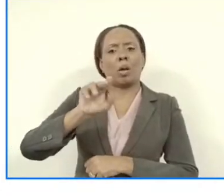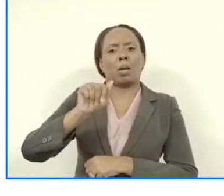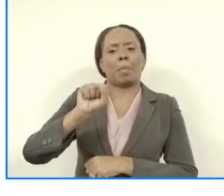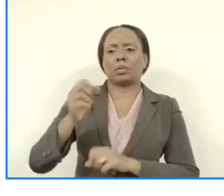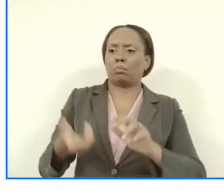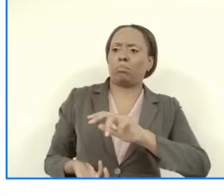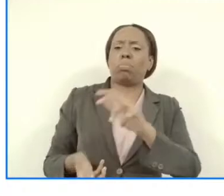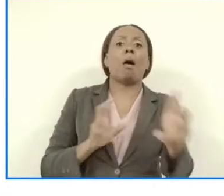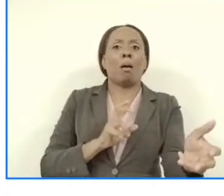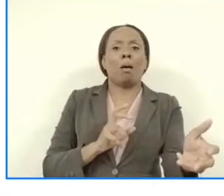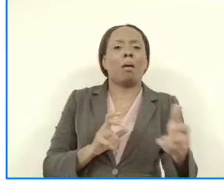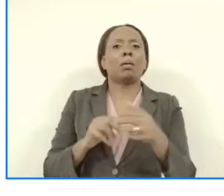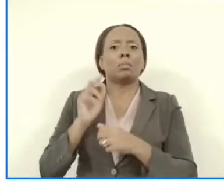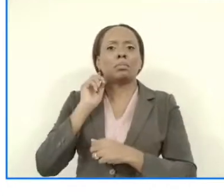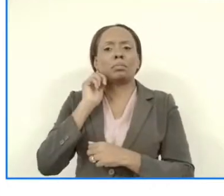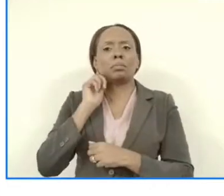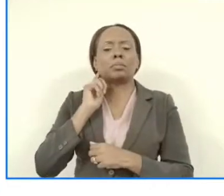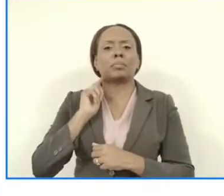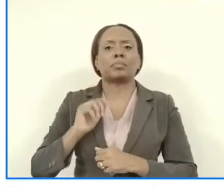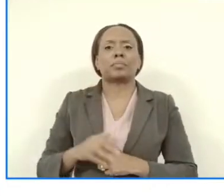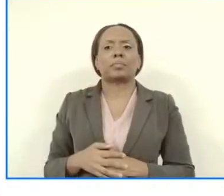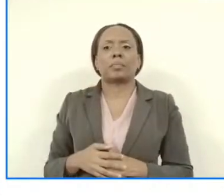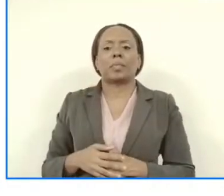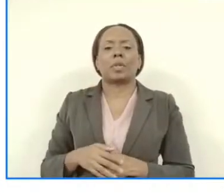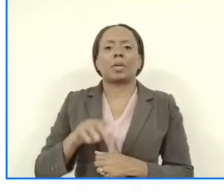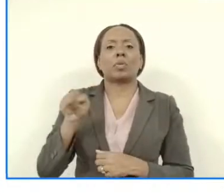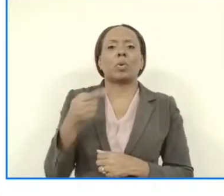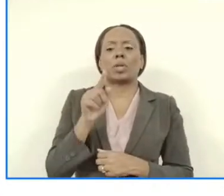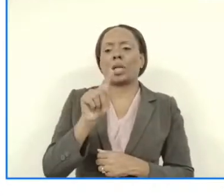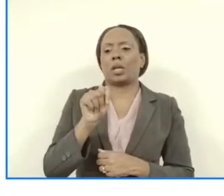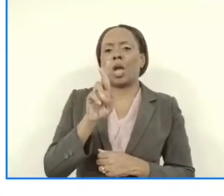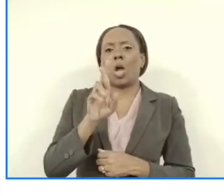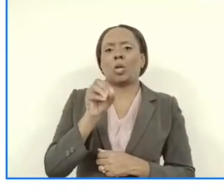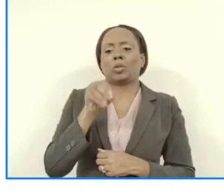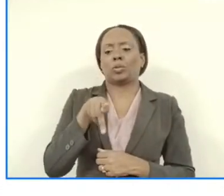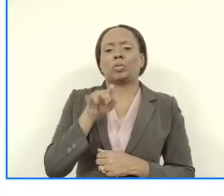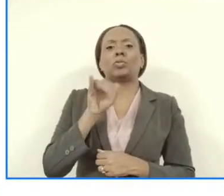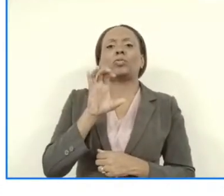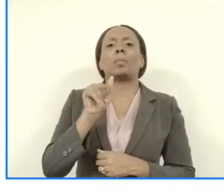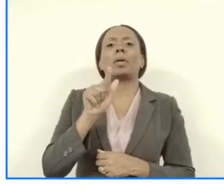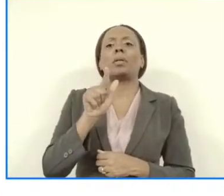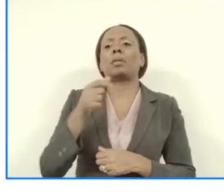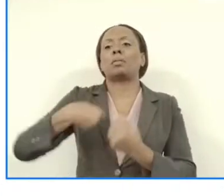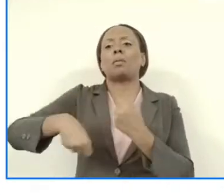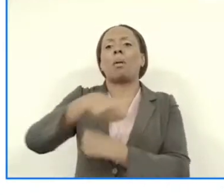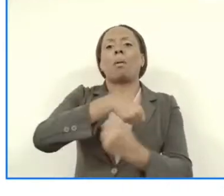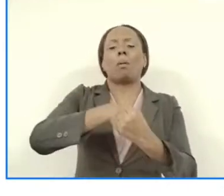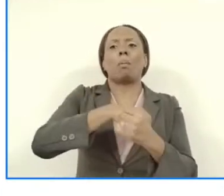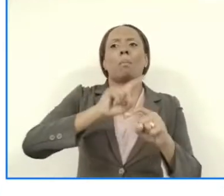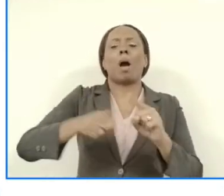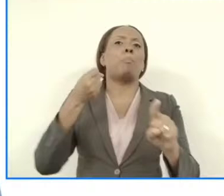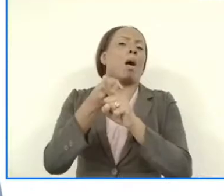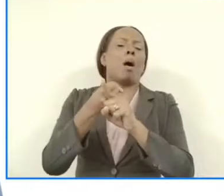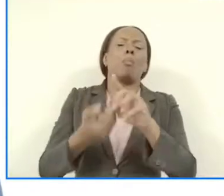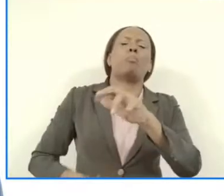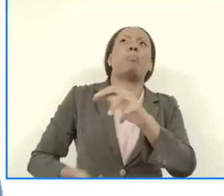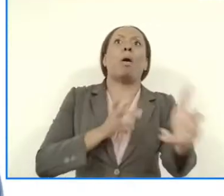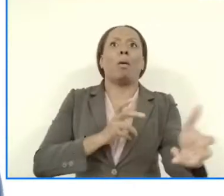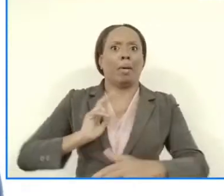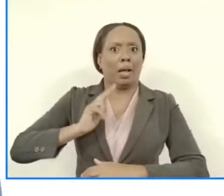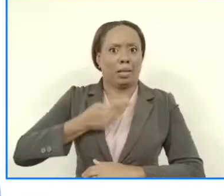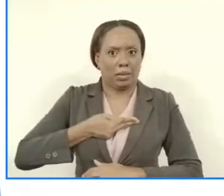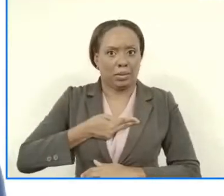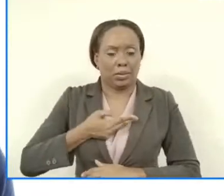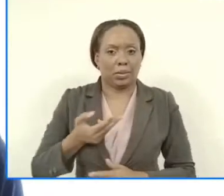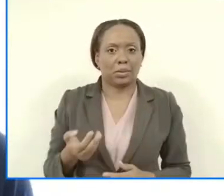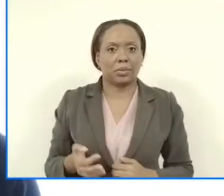disruption on the island, despite the fact that it was a tropical storm. And so we take the approach